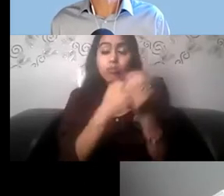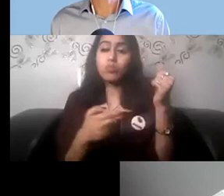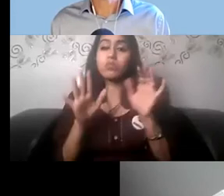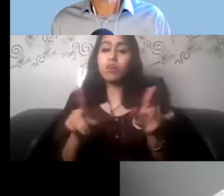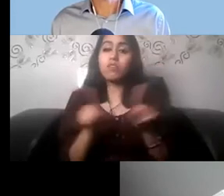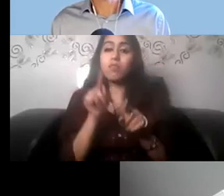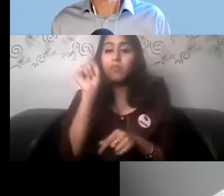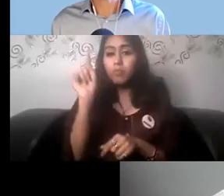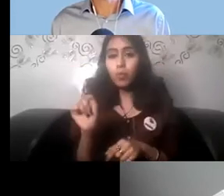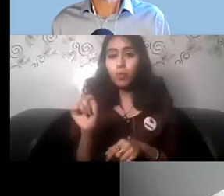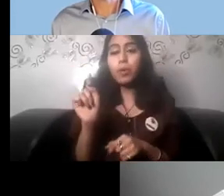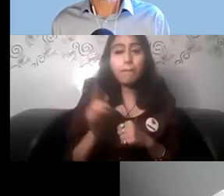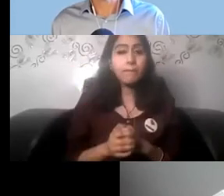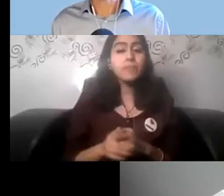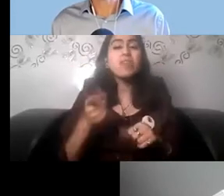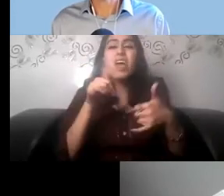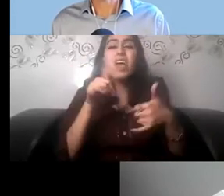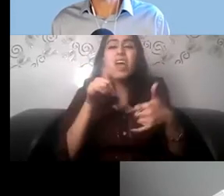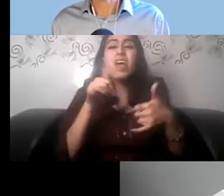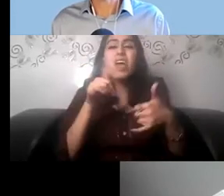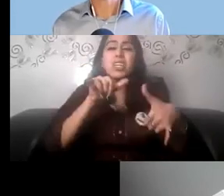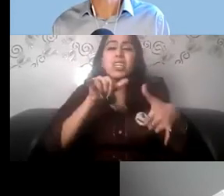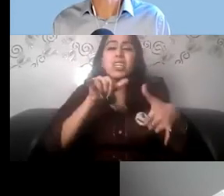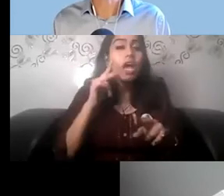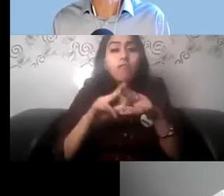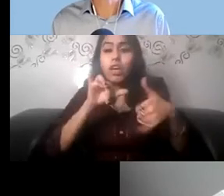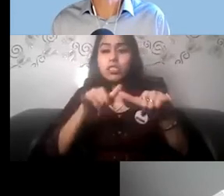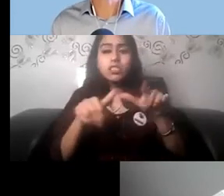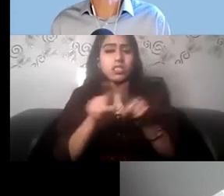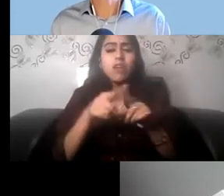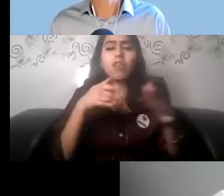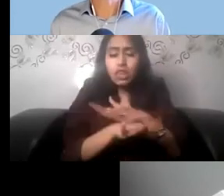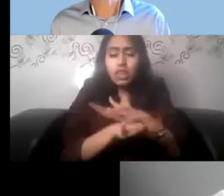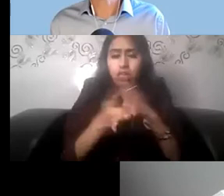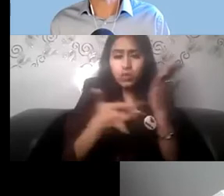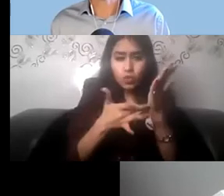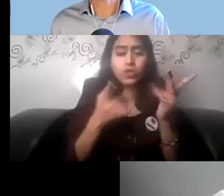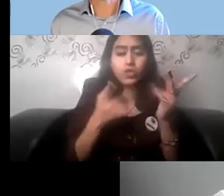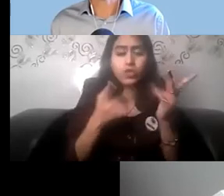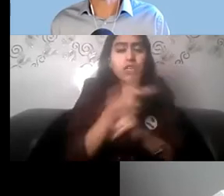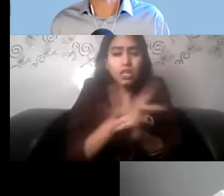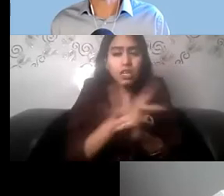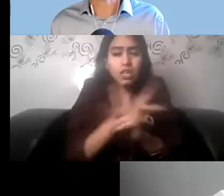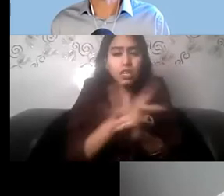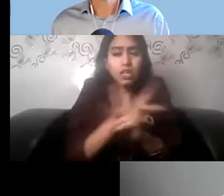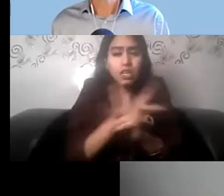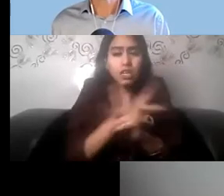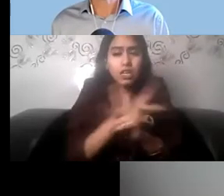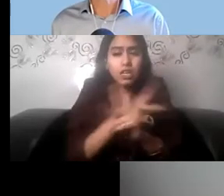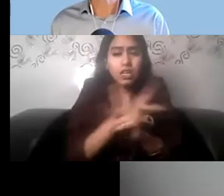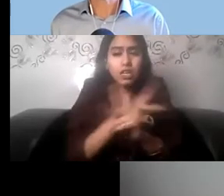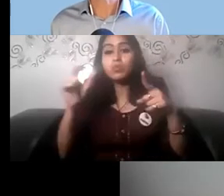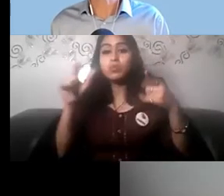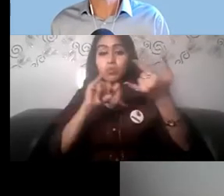point to adjustments. And we're a technology charity, so we apply technology the